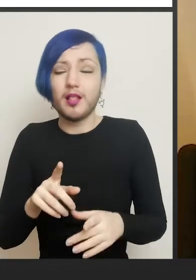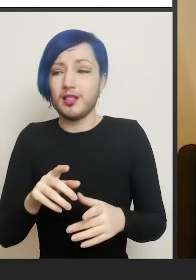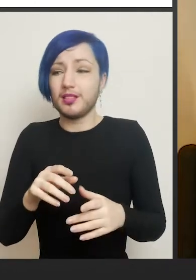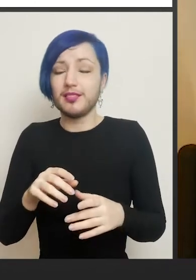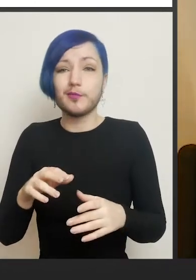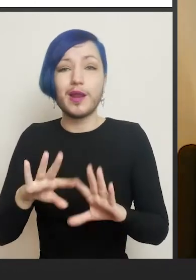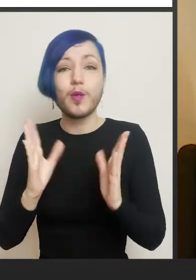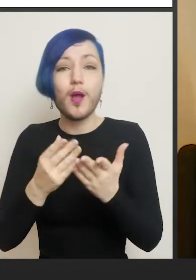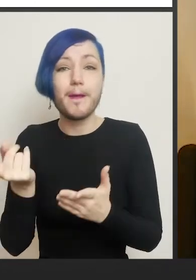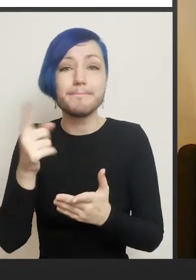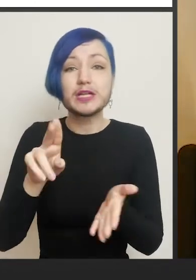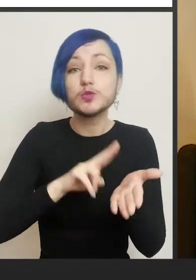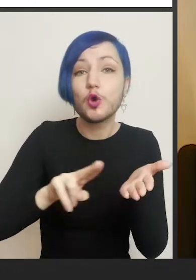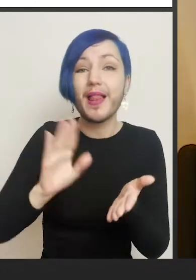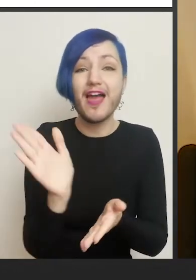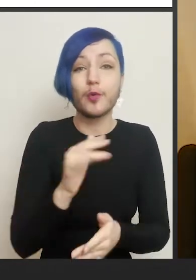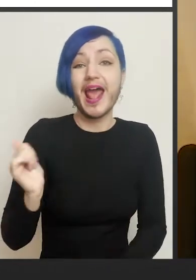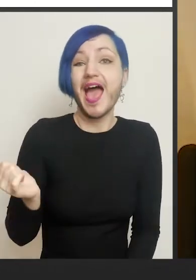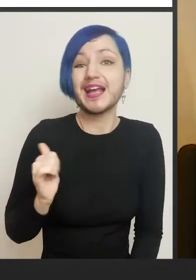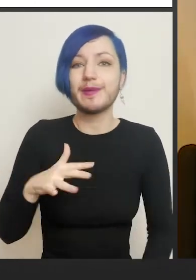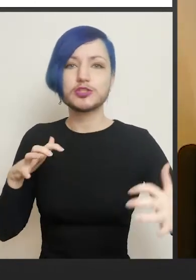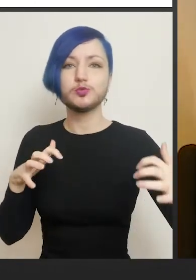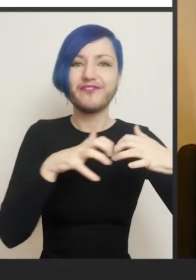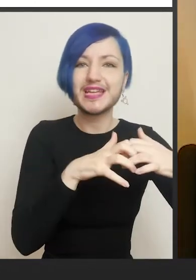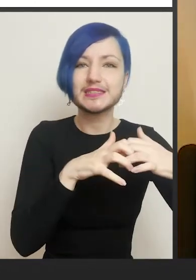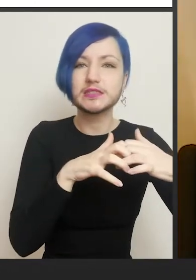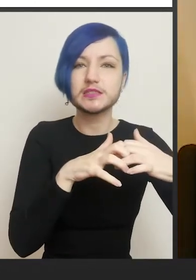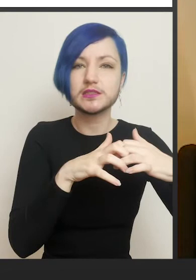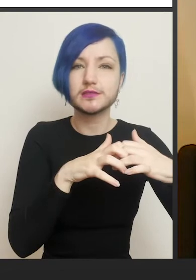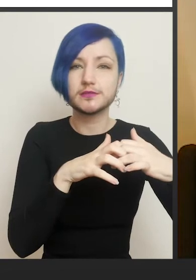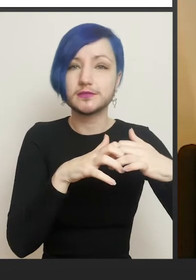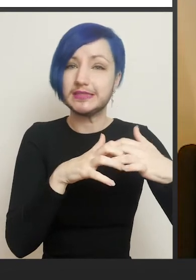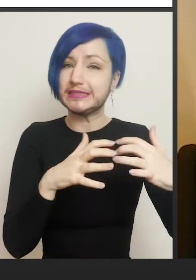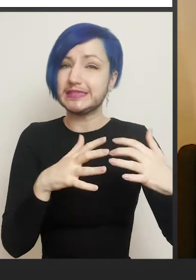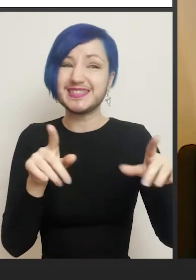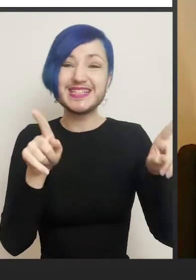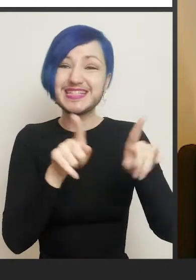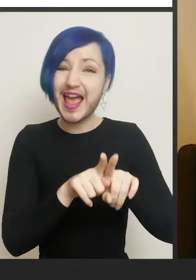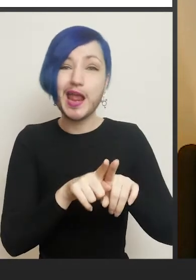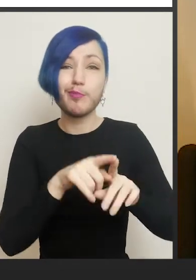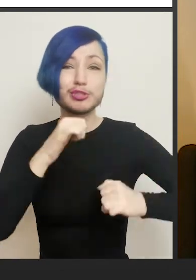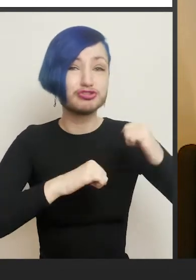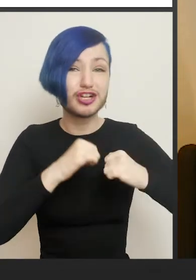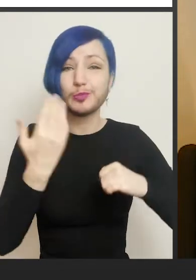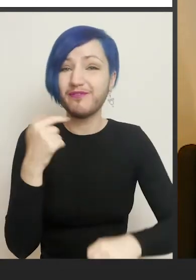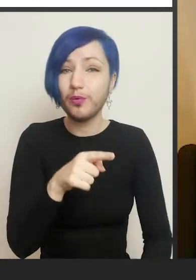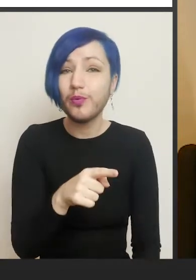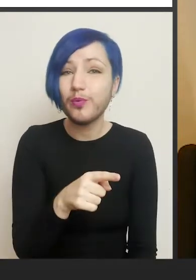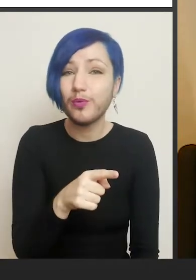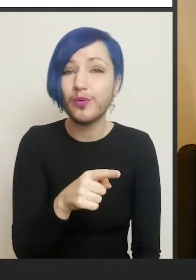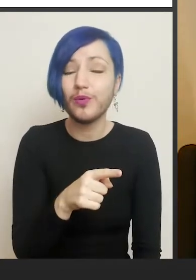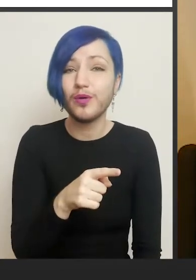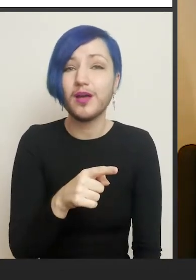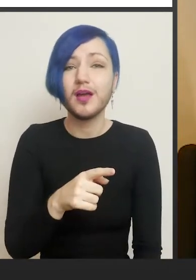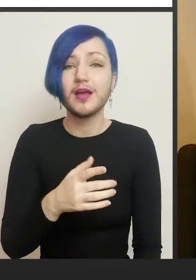to go back to normal and people are expected to fit back into the same framework that